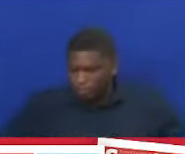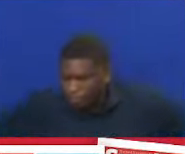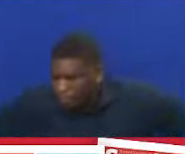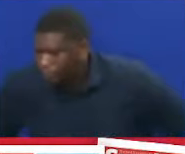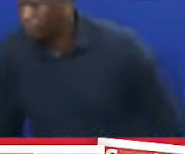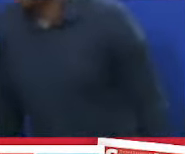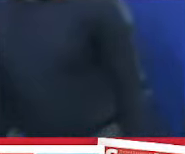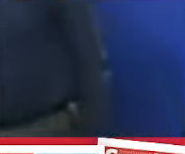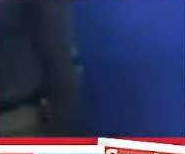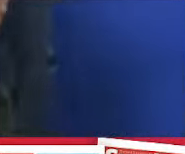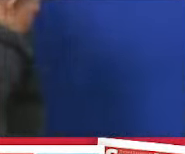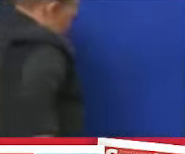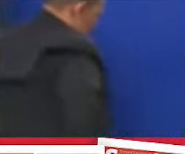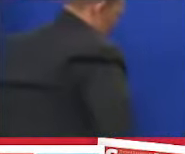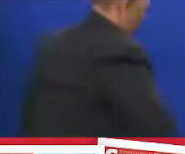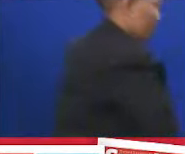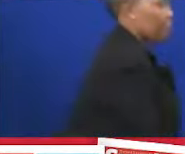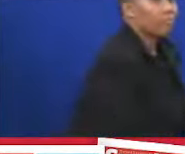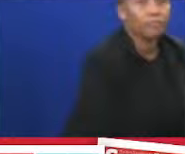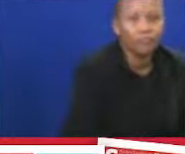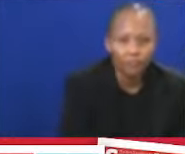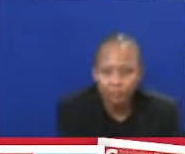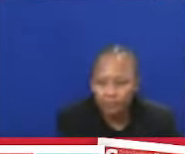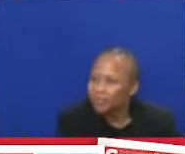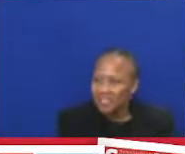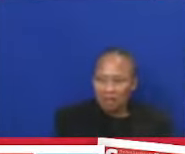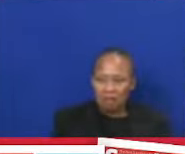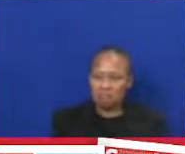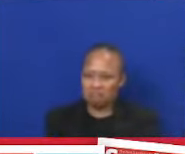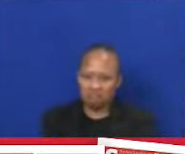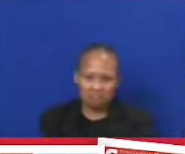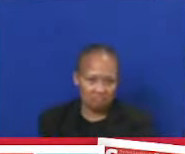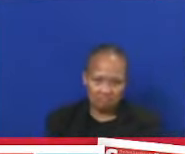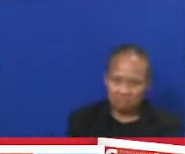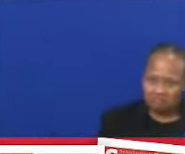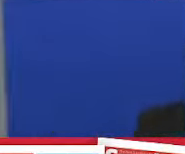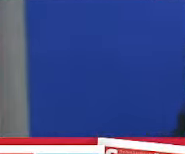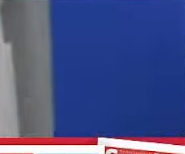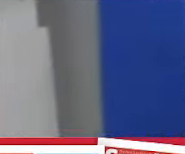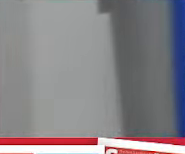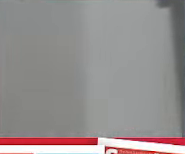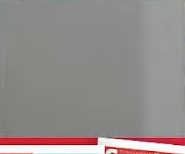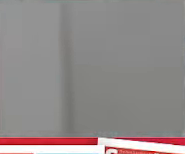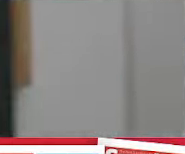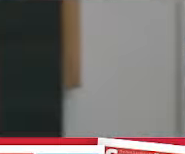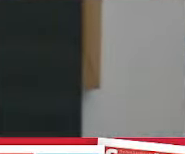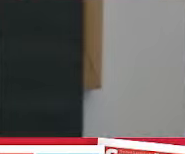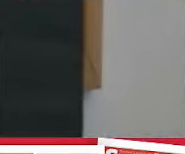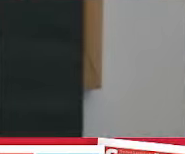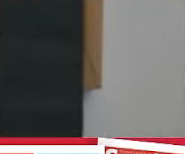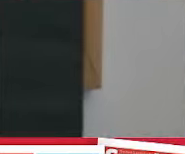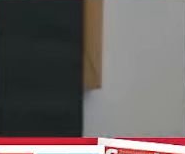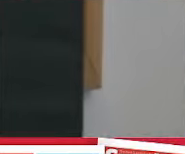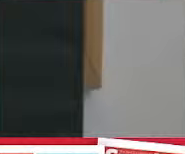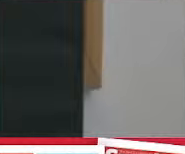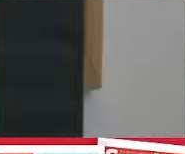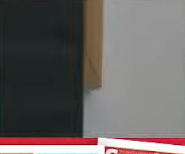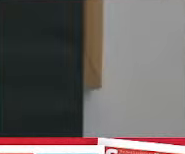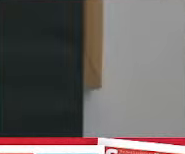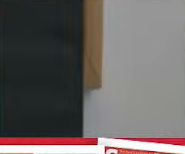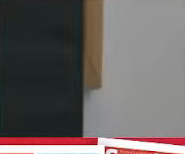Witness C, the involvement of the STF, I mean,